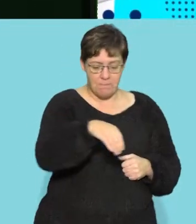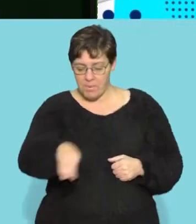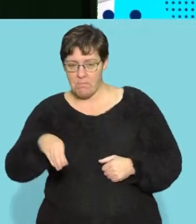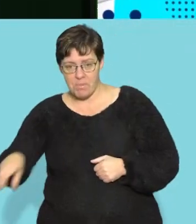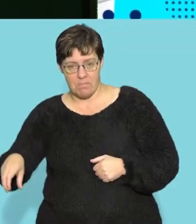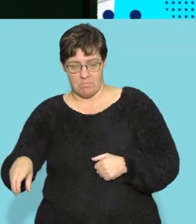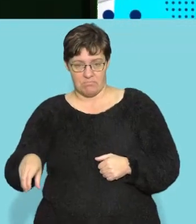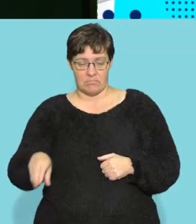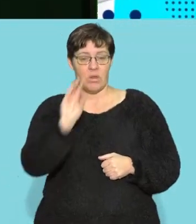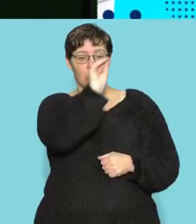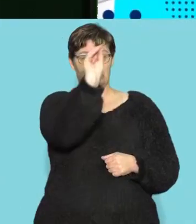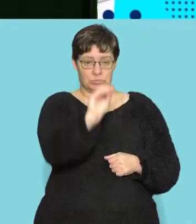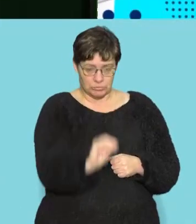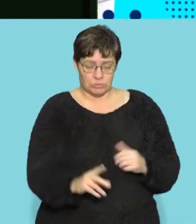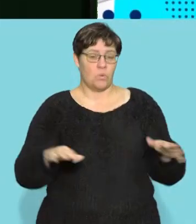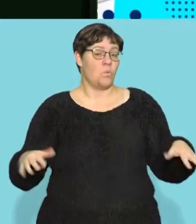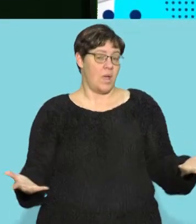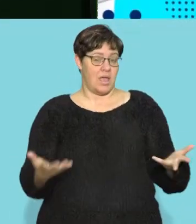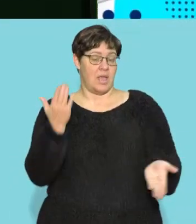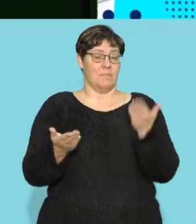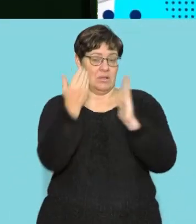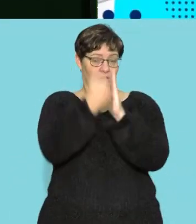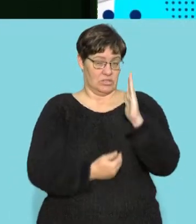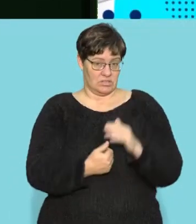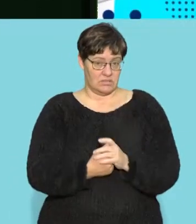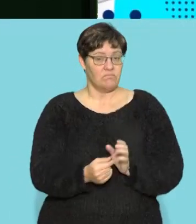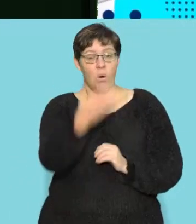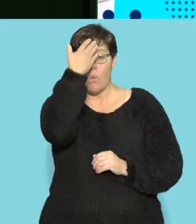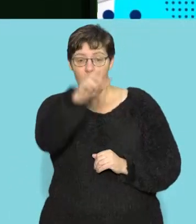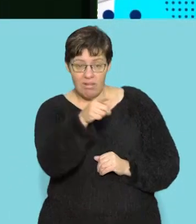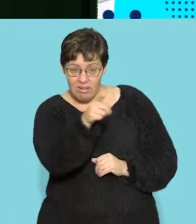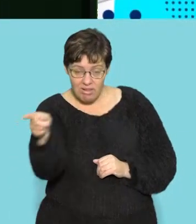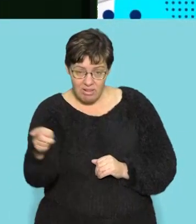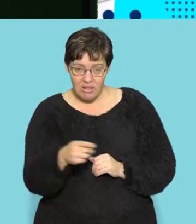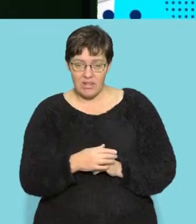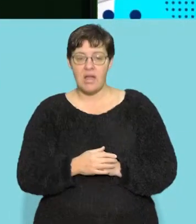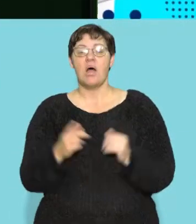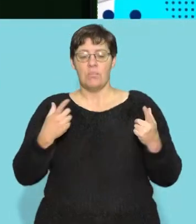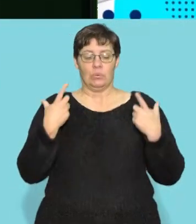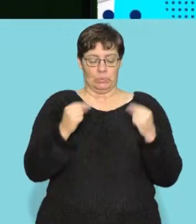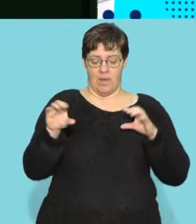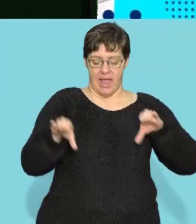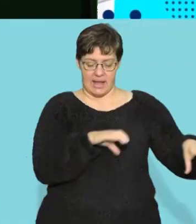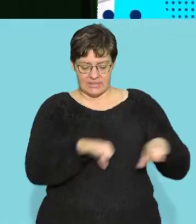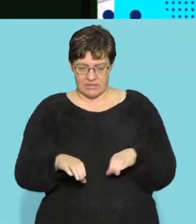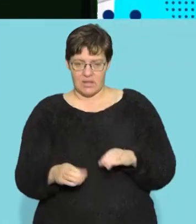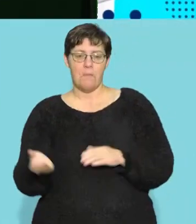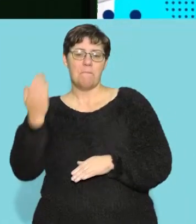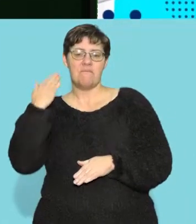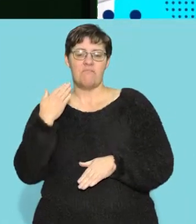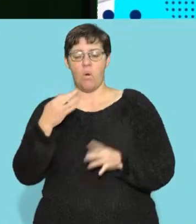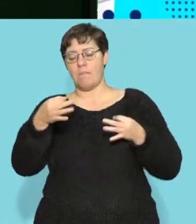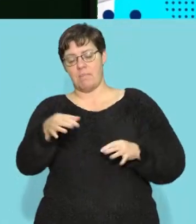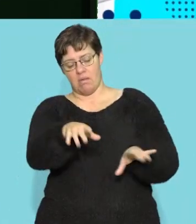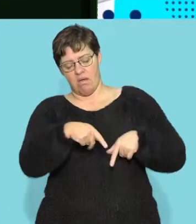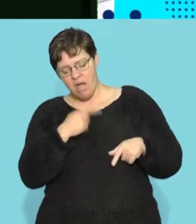sheet, and that is something that once you know, and when you do your activities or past papers, you